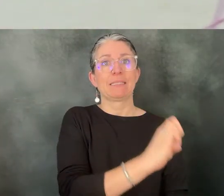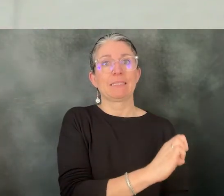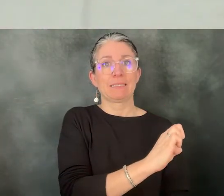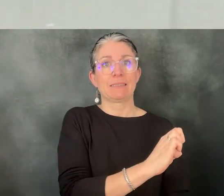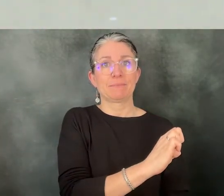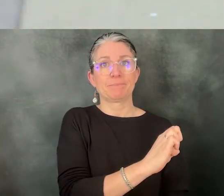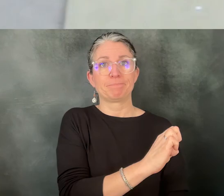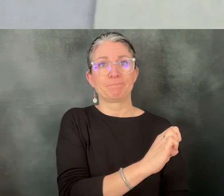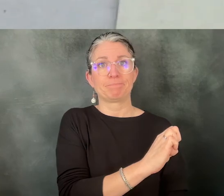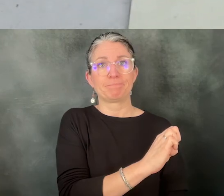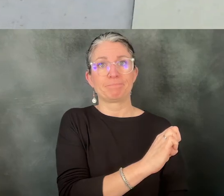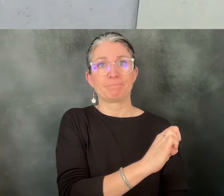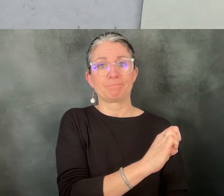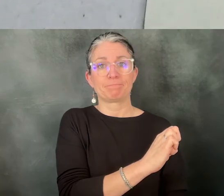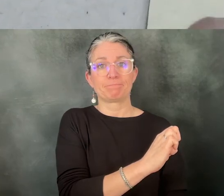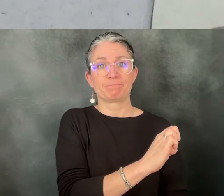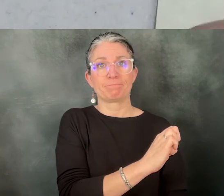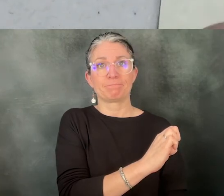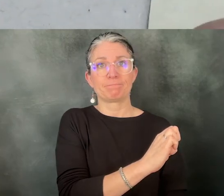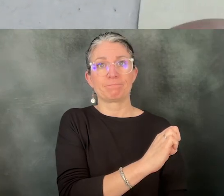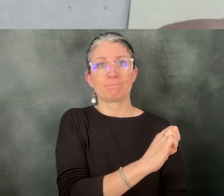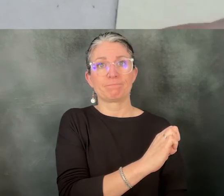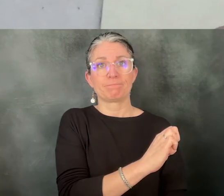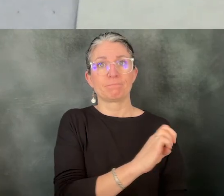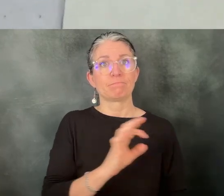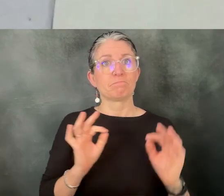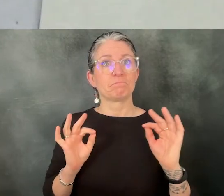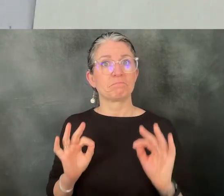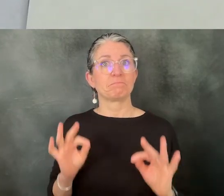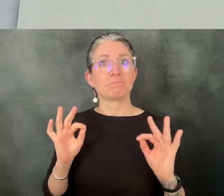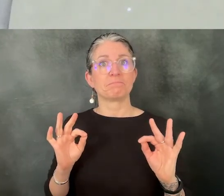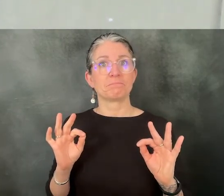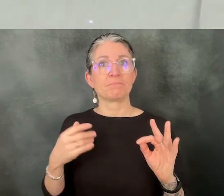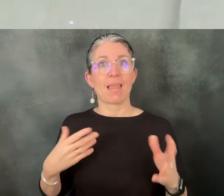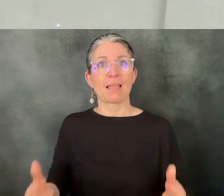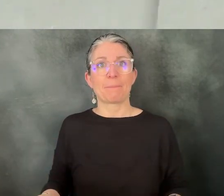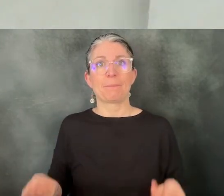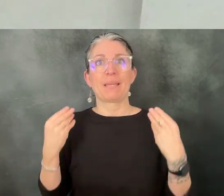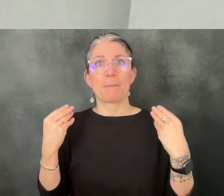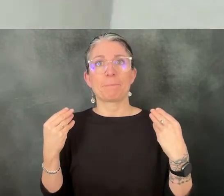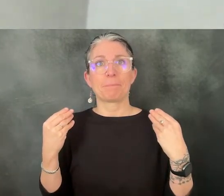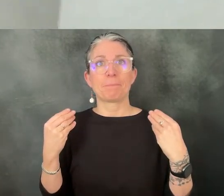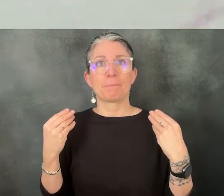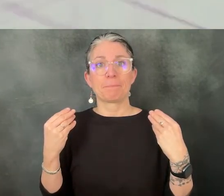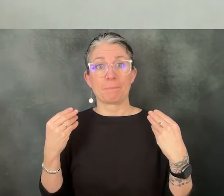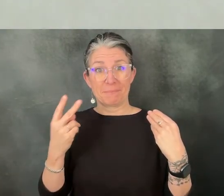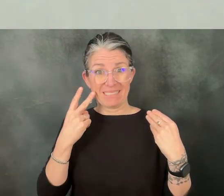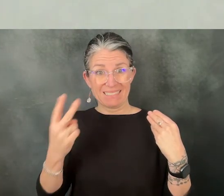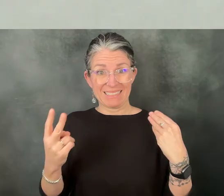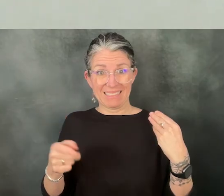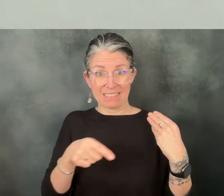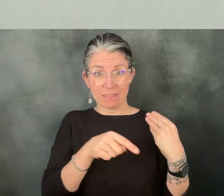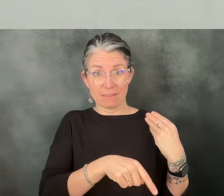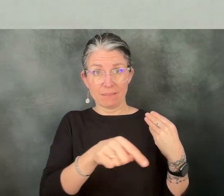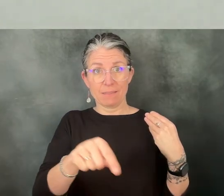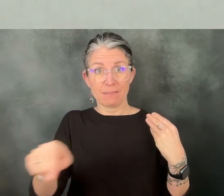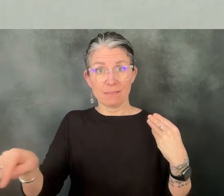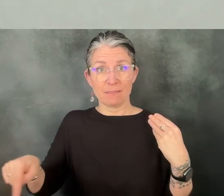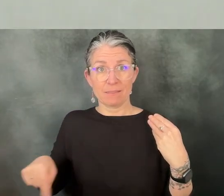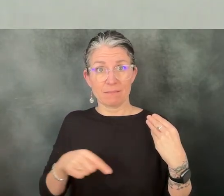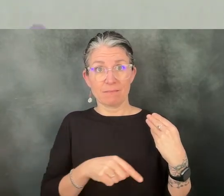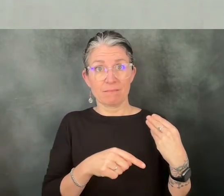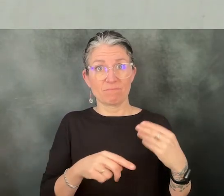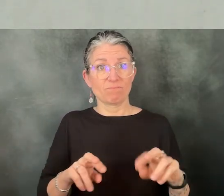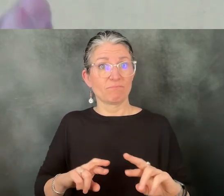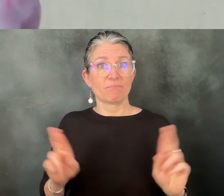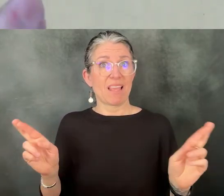course my last point, E. Now I can pick up, well, my template, my road map. And what I'm ready to do now is